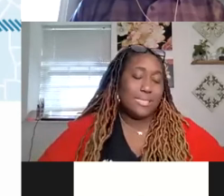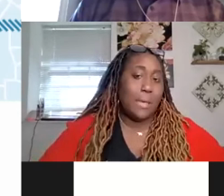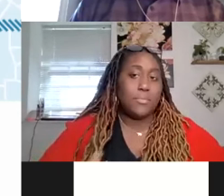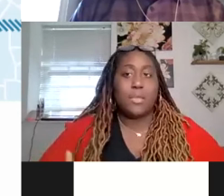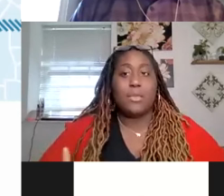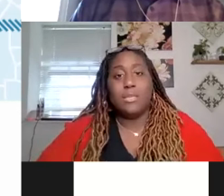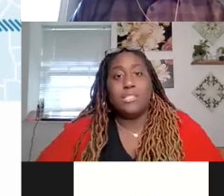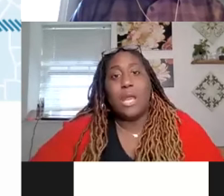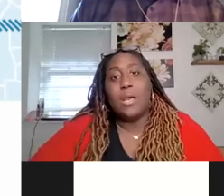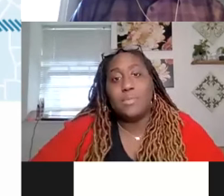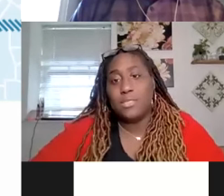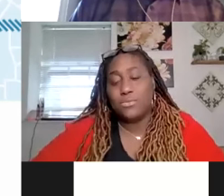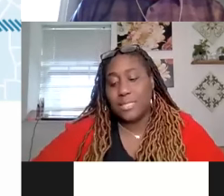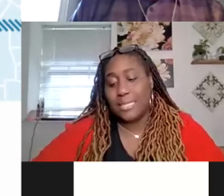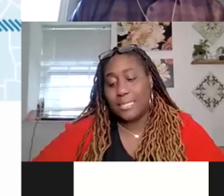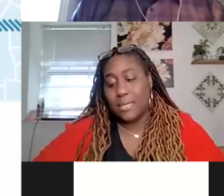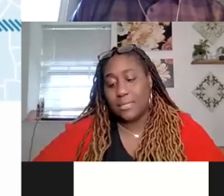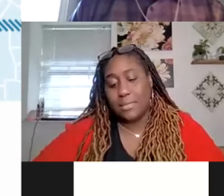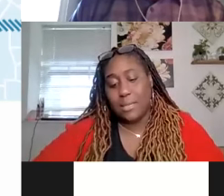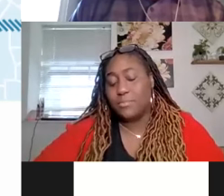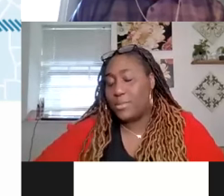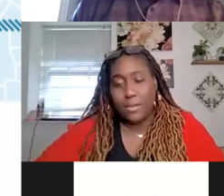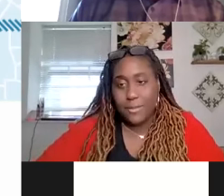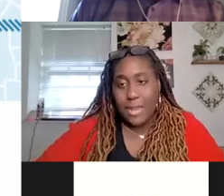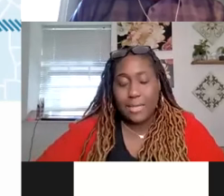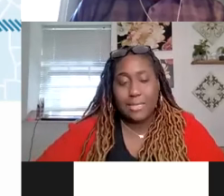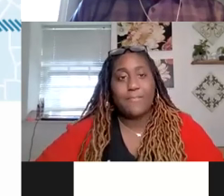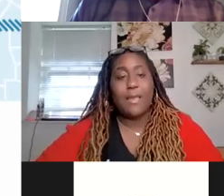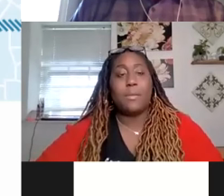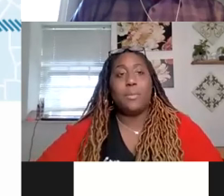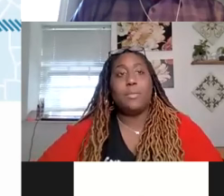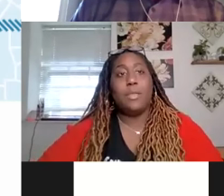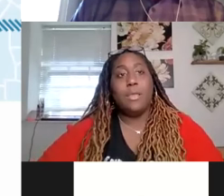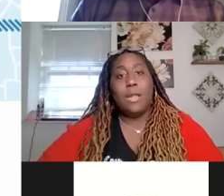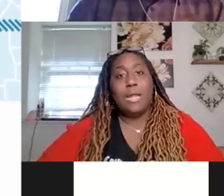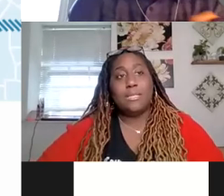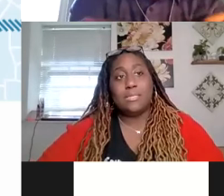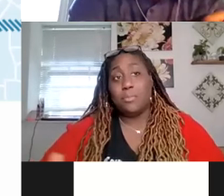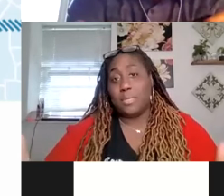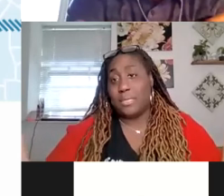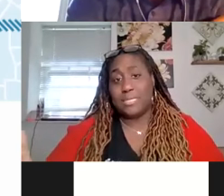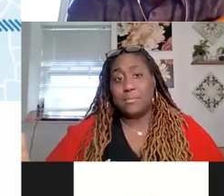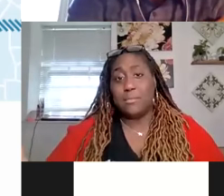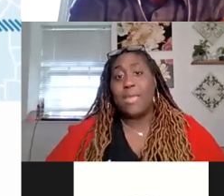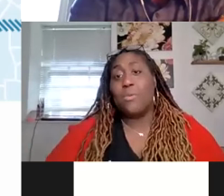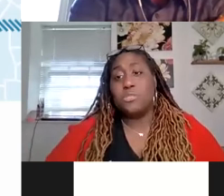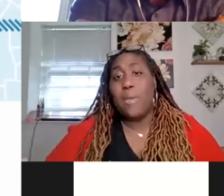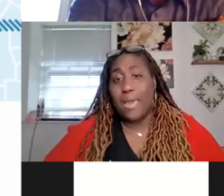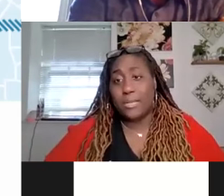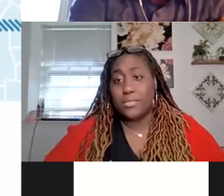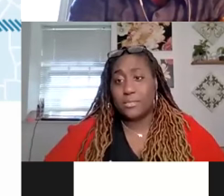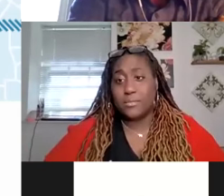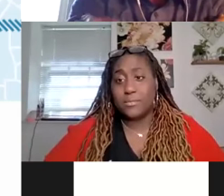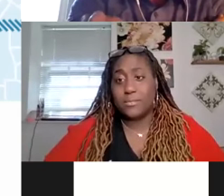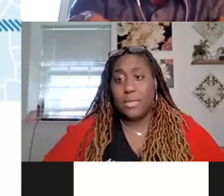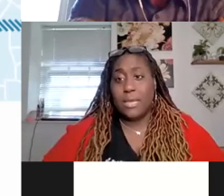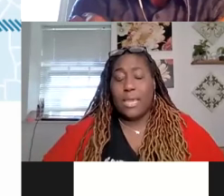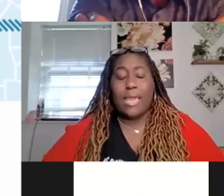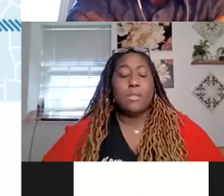accepting the jobs. It's really, I'm sorry for not clarifying, but Simply, it's language